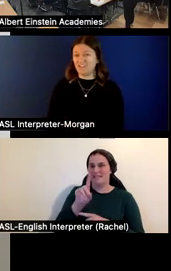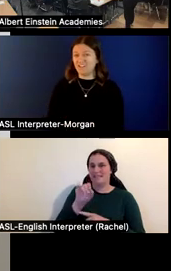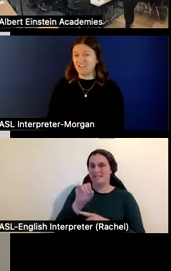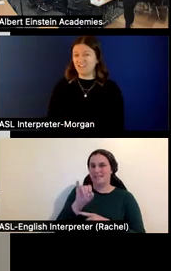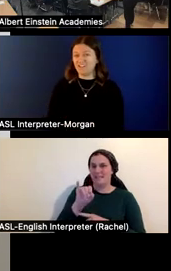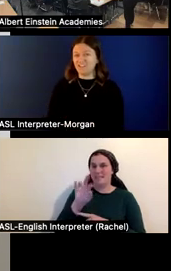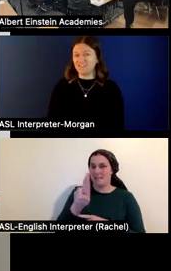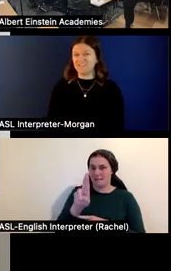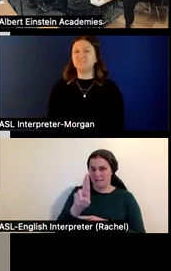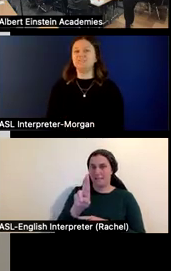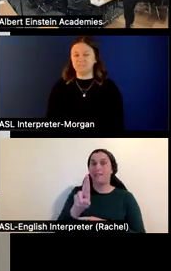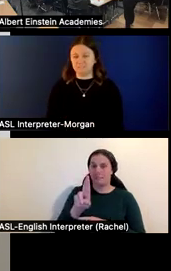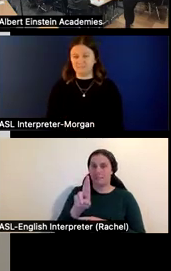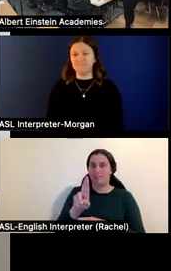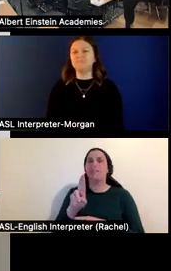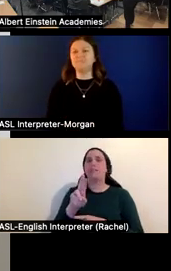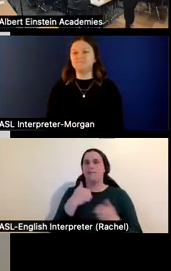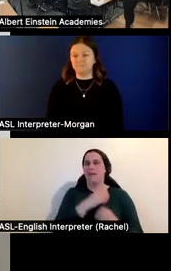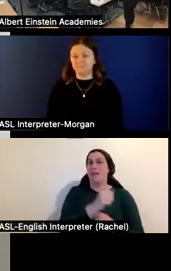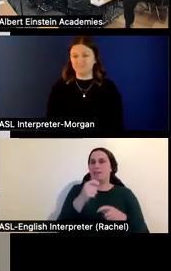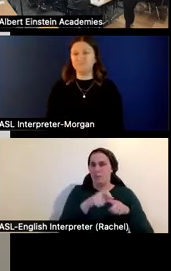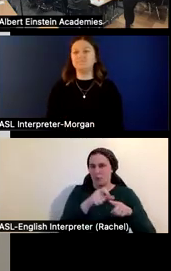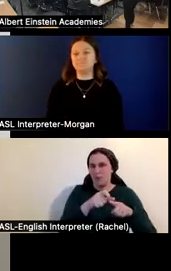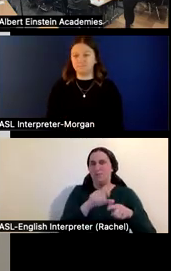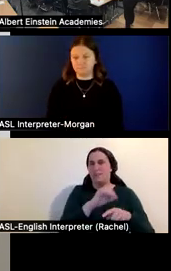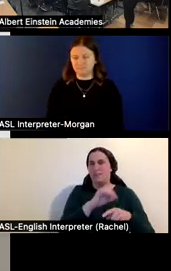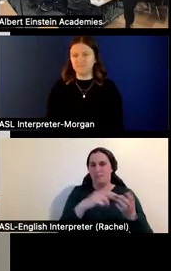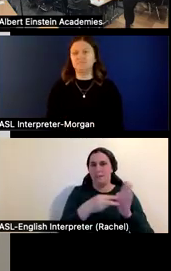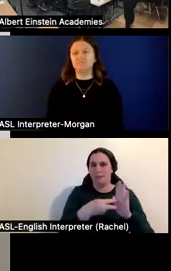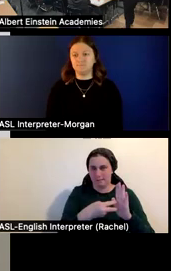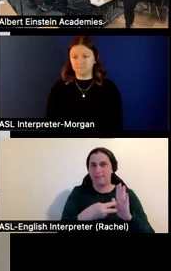D-I-R. Oh, okay. Ja. Das